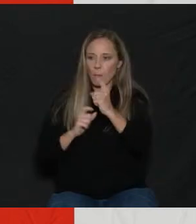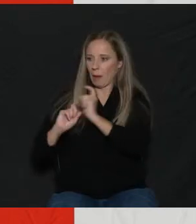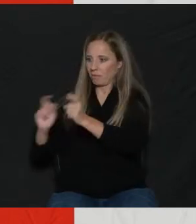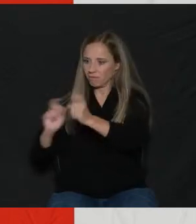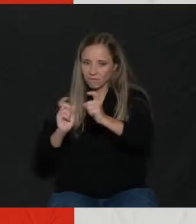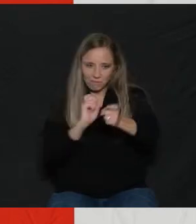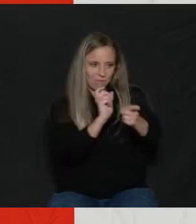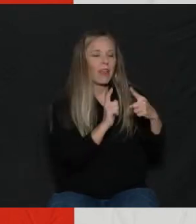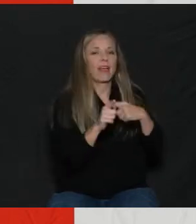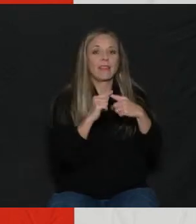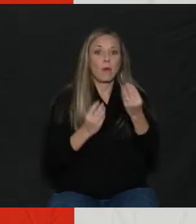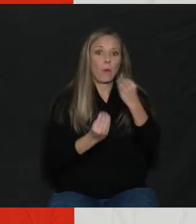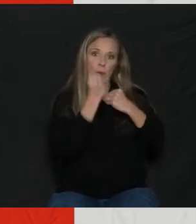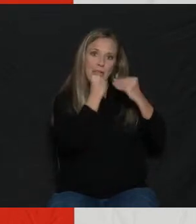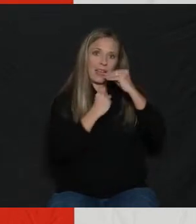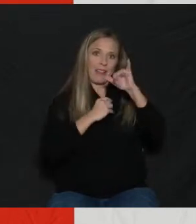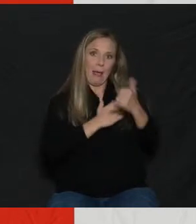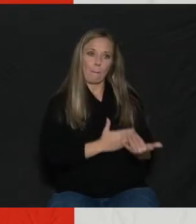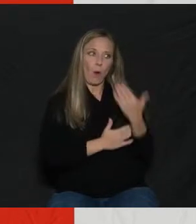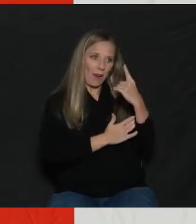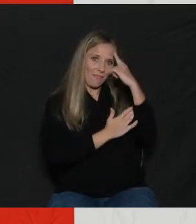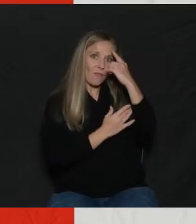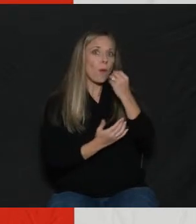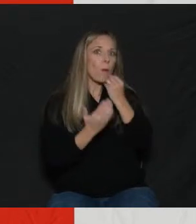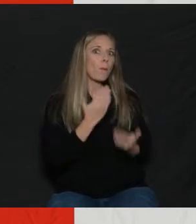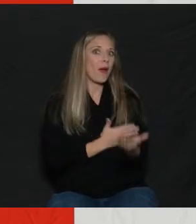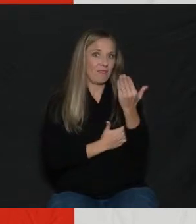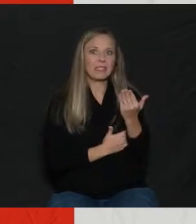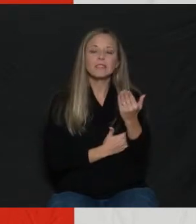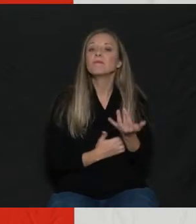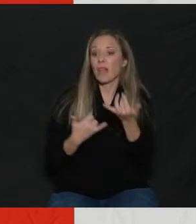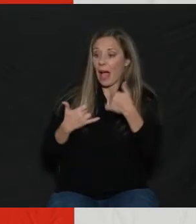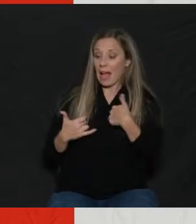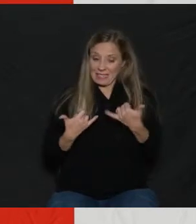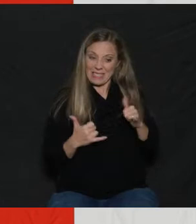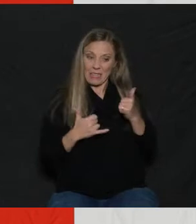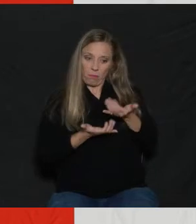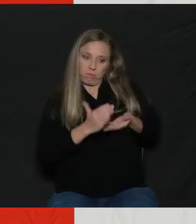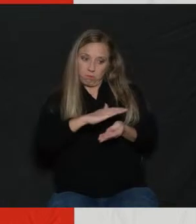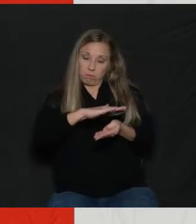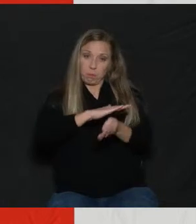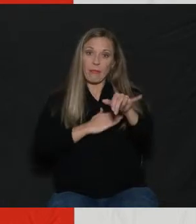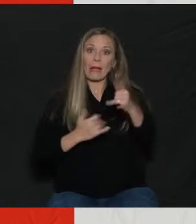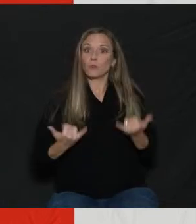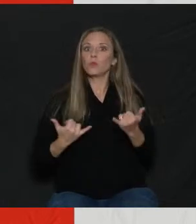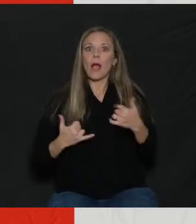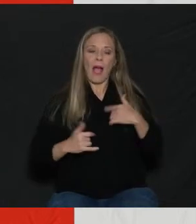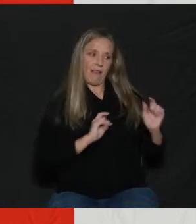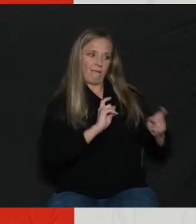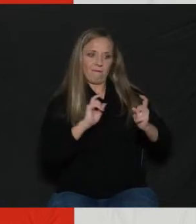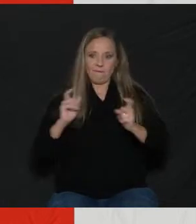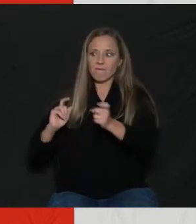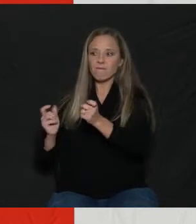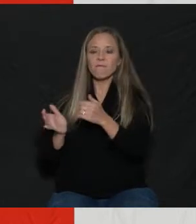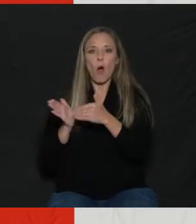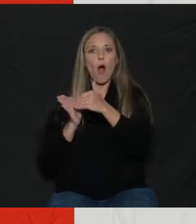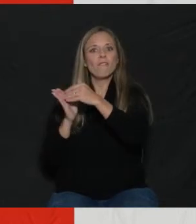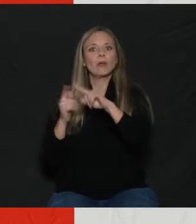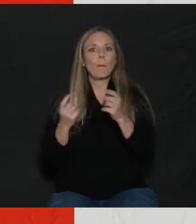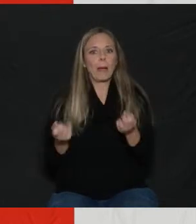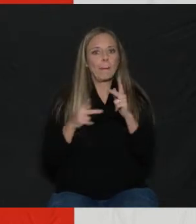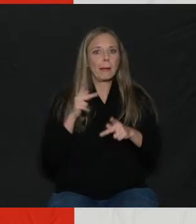eat it on Christmas morning for breakfast. And so I still make that today. I gift it to a lot of people, but that's what I try to make so that we